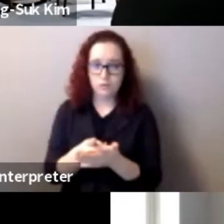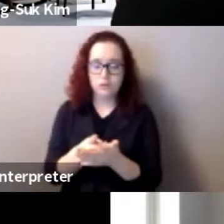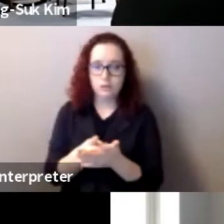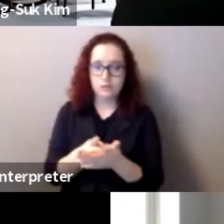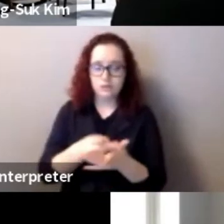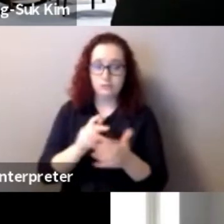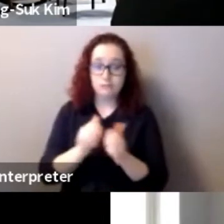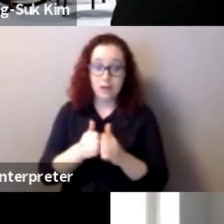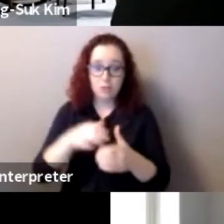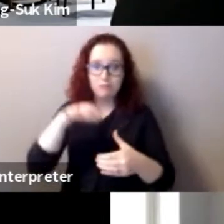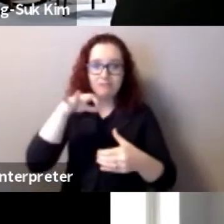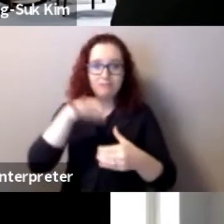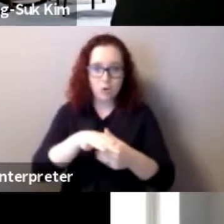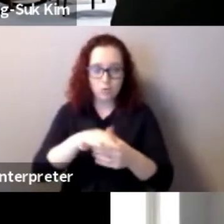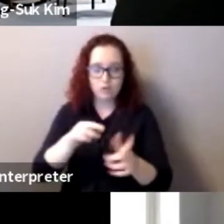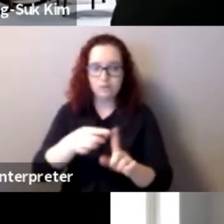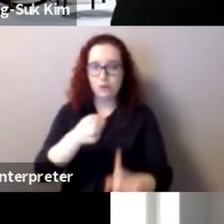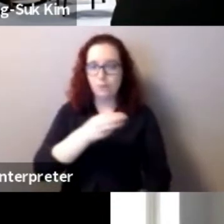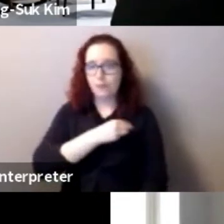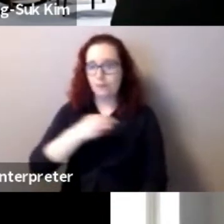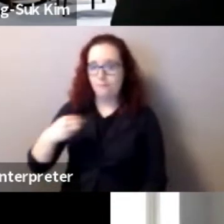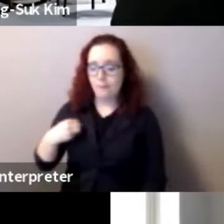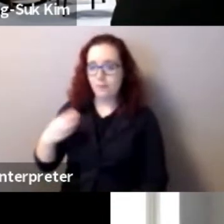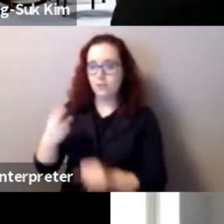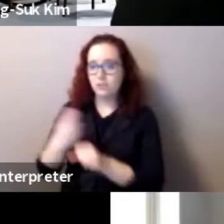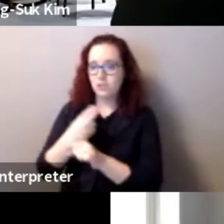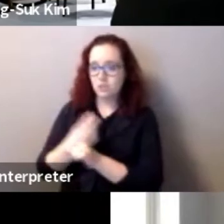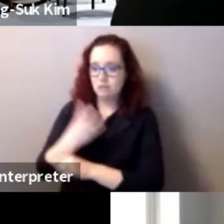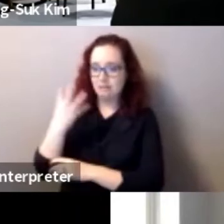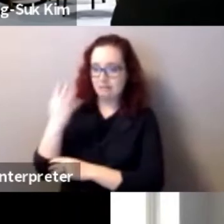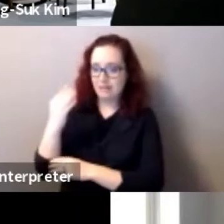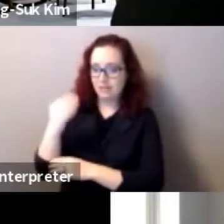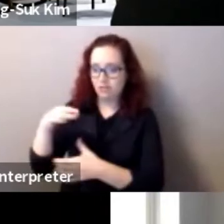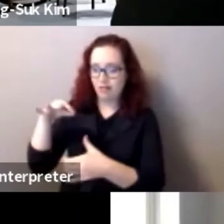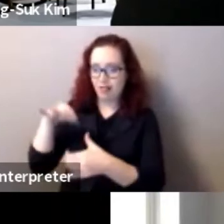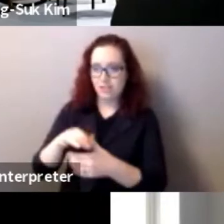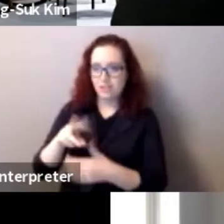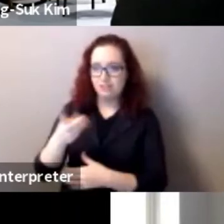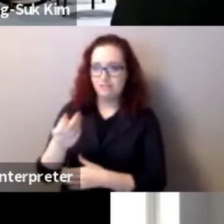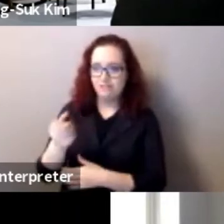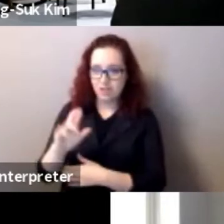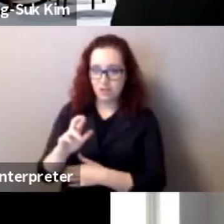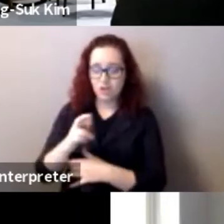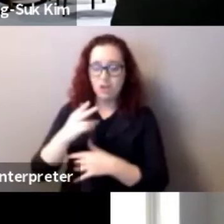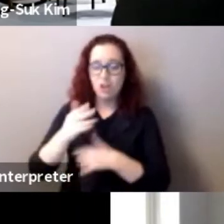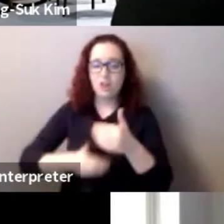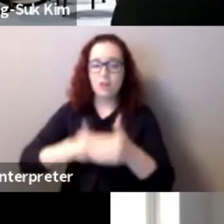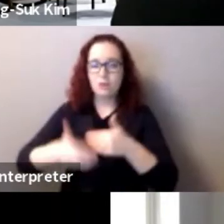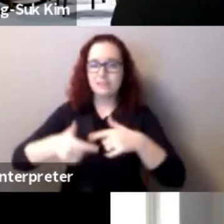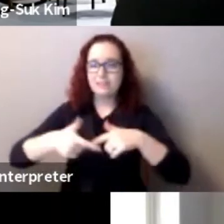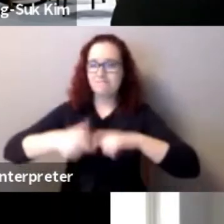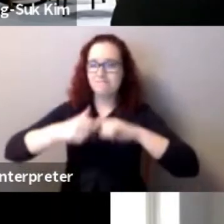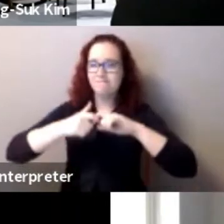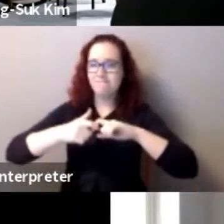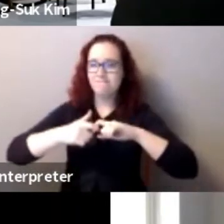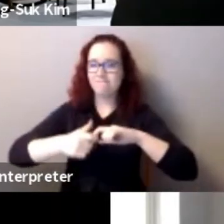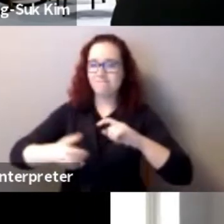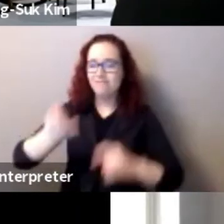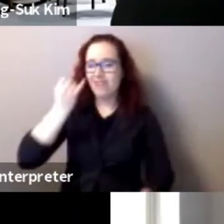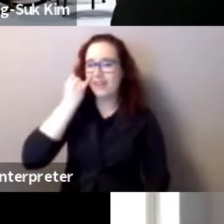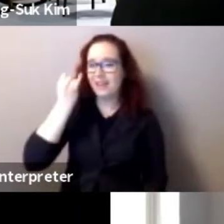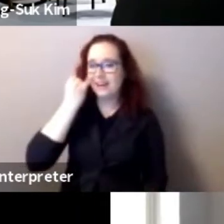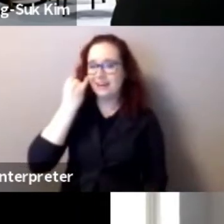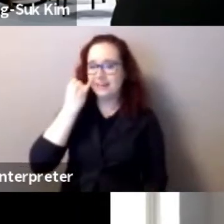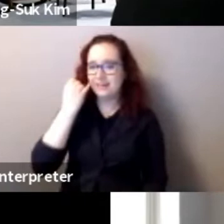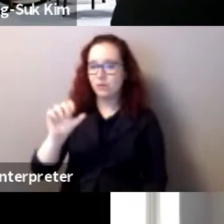vote of your SIG membership using our external elections vendor. So as I said, that process is on hold, but if there's something about your SIG that is